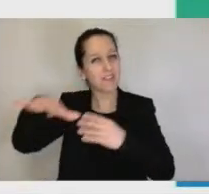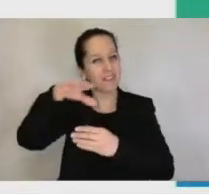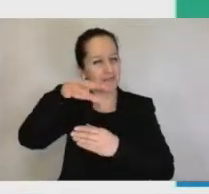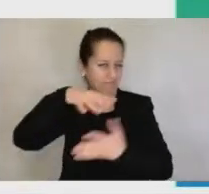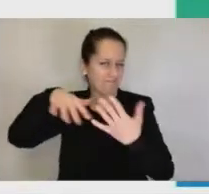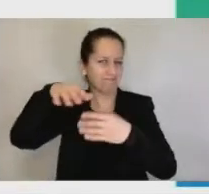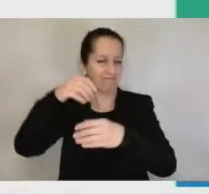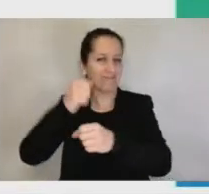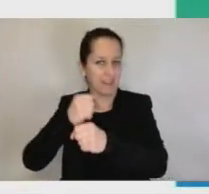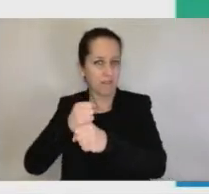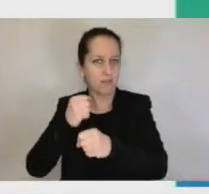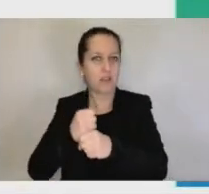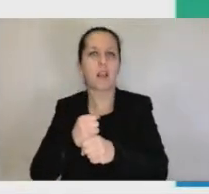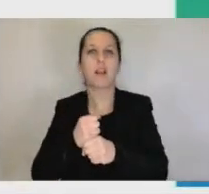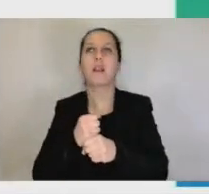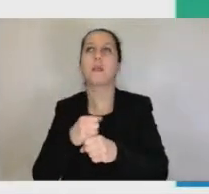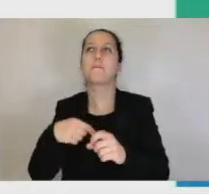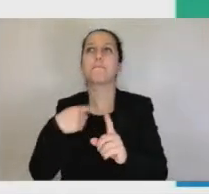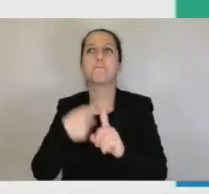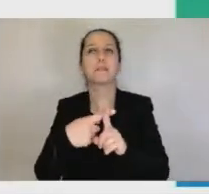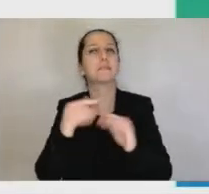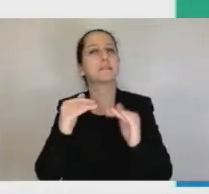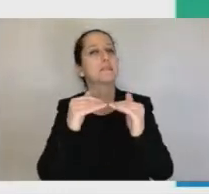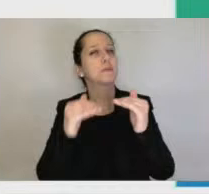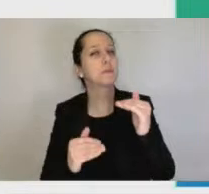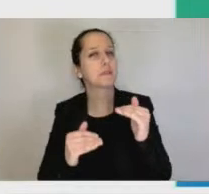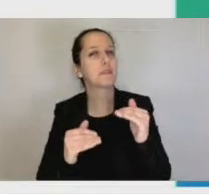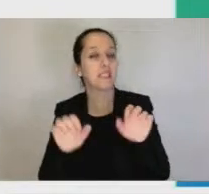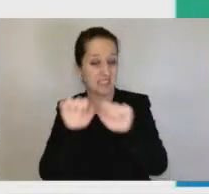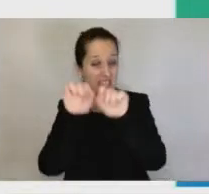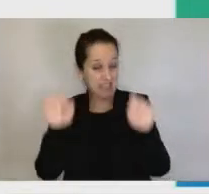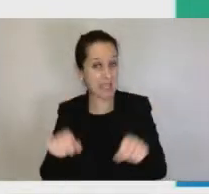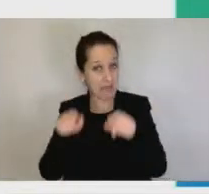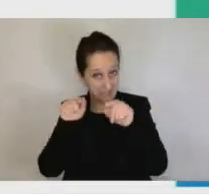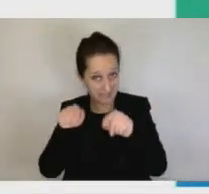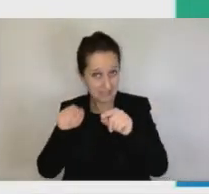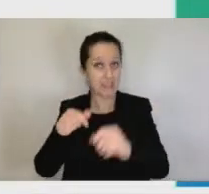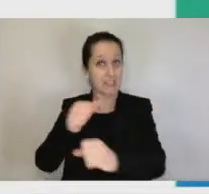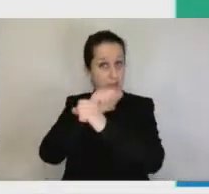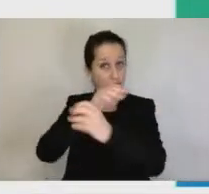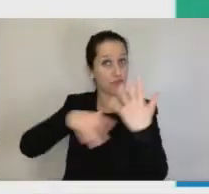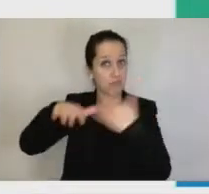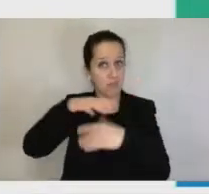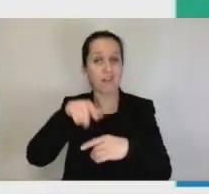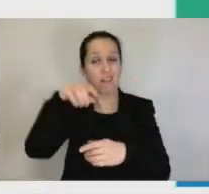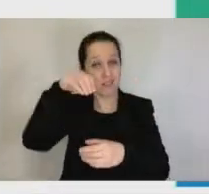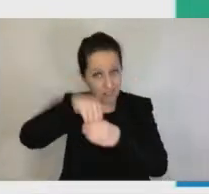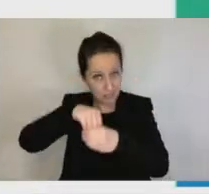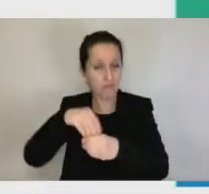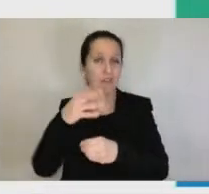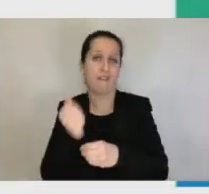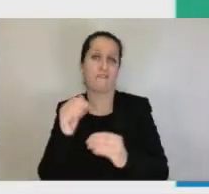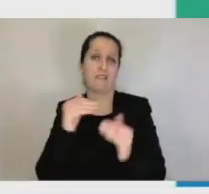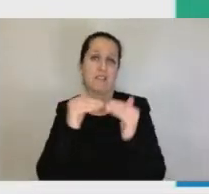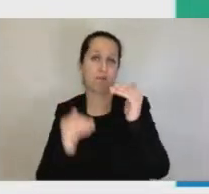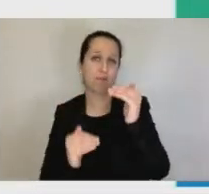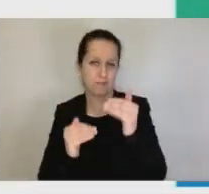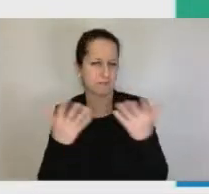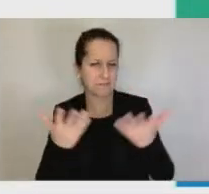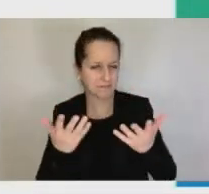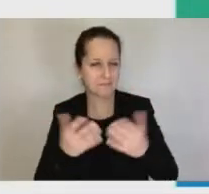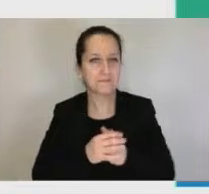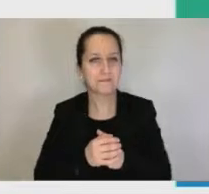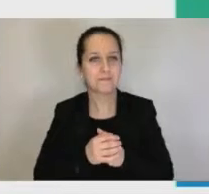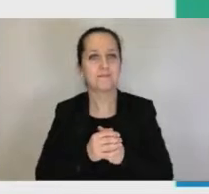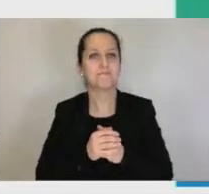labor market, we need to add inequalities introduced by the social security systems proper, according